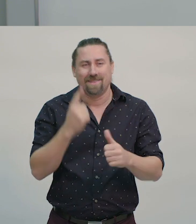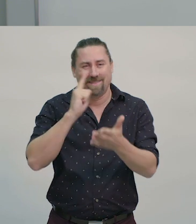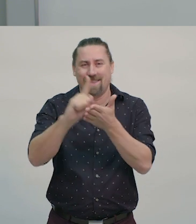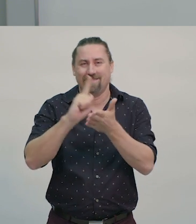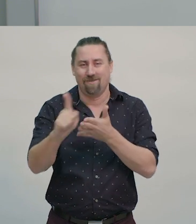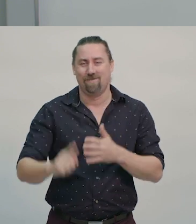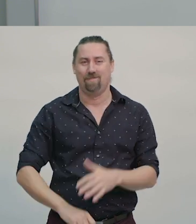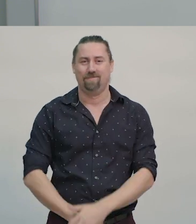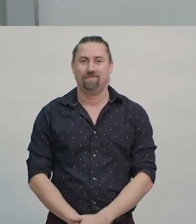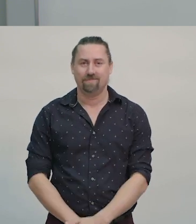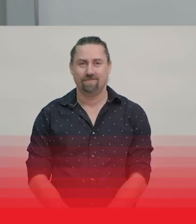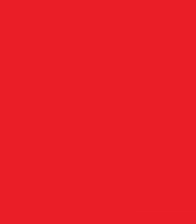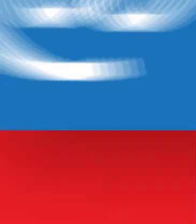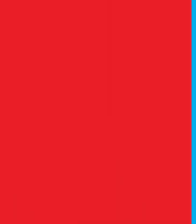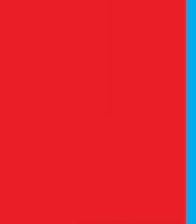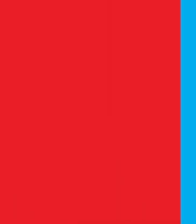See you next time.